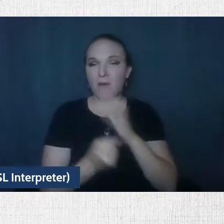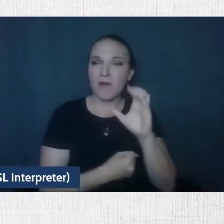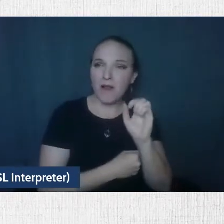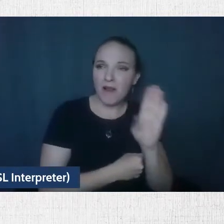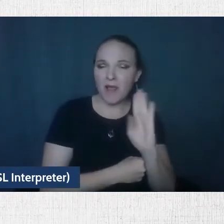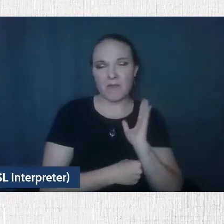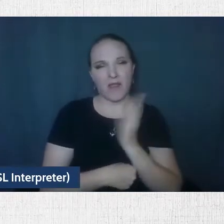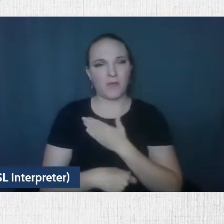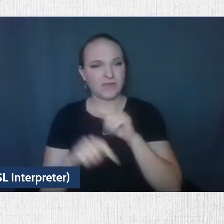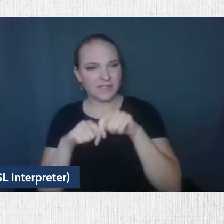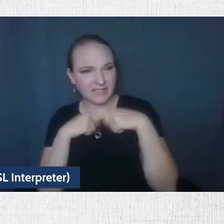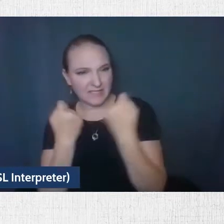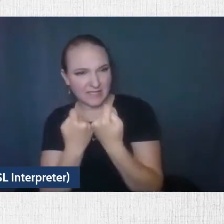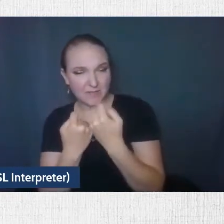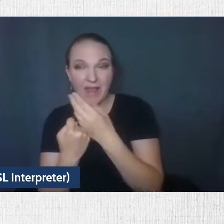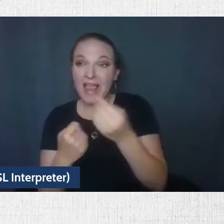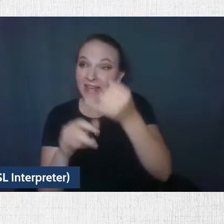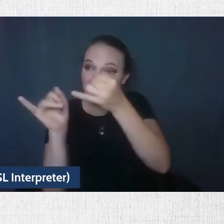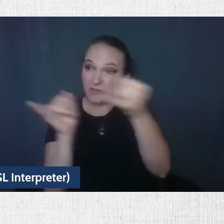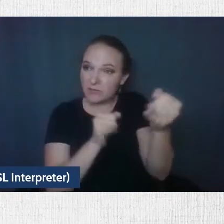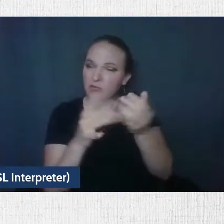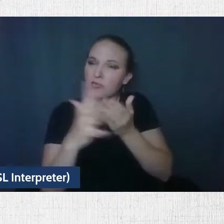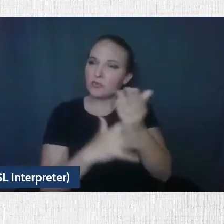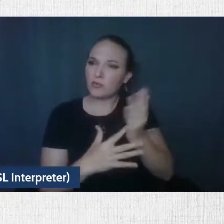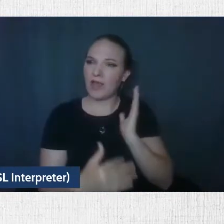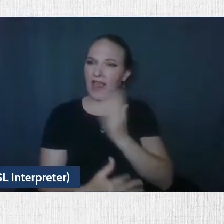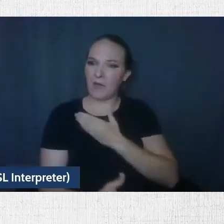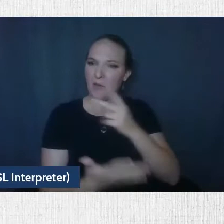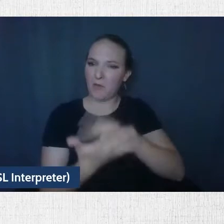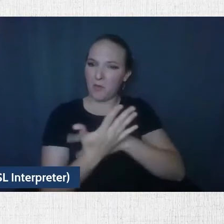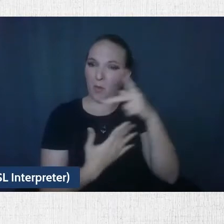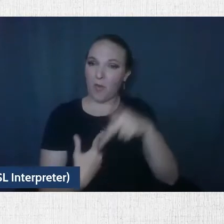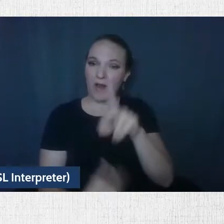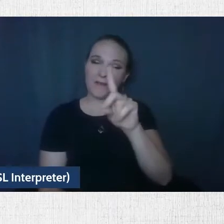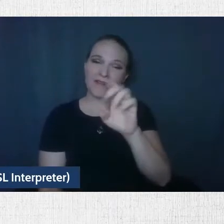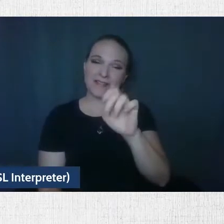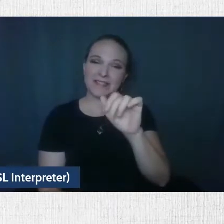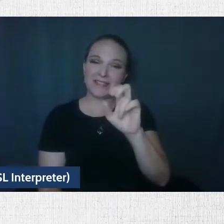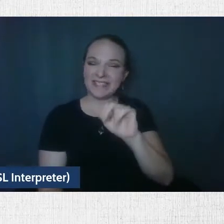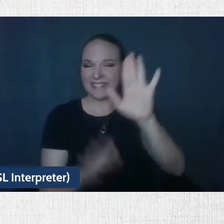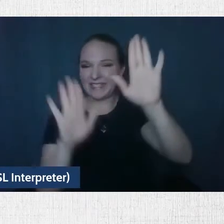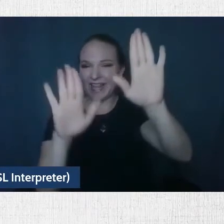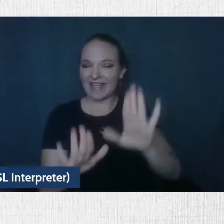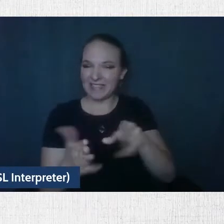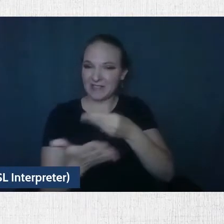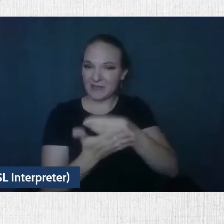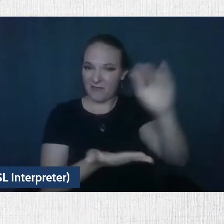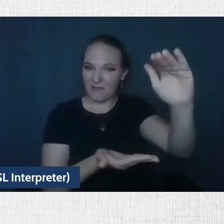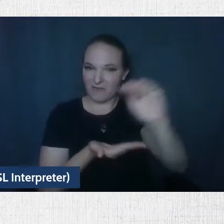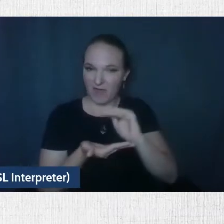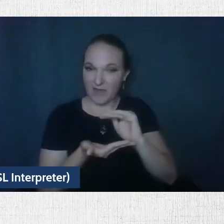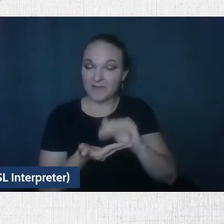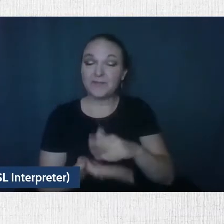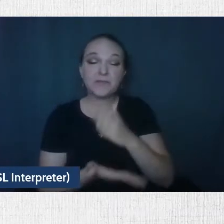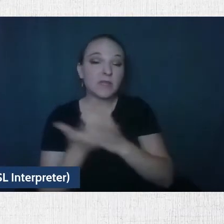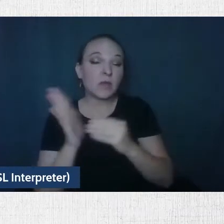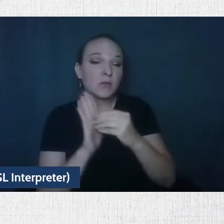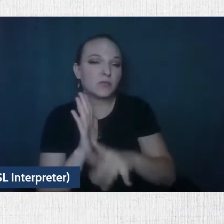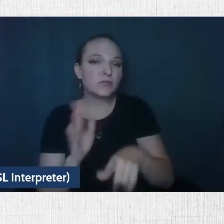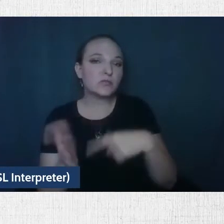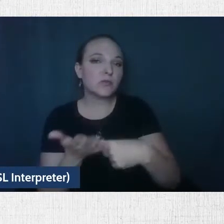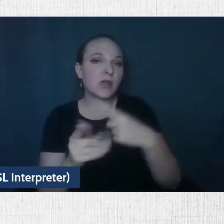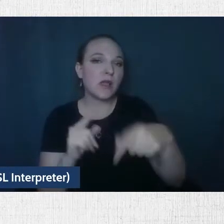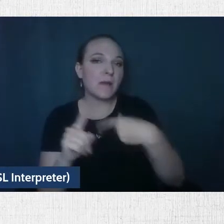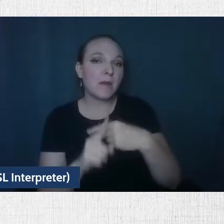and individuals through the Dean's Excellence Fund. And again, you saw some students talking about bursaries. Over 50% of the students in